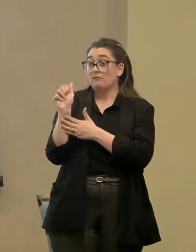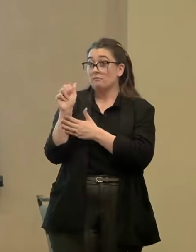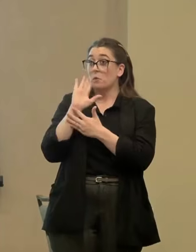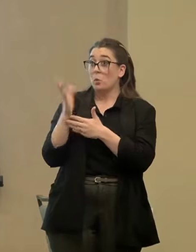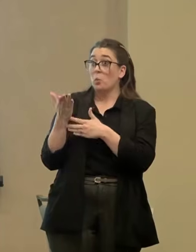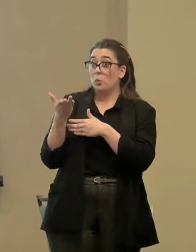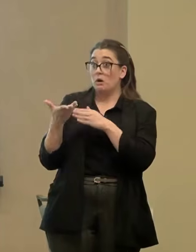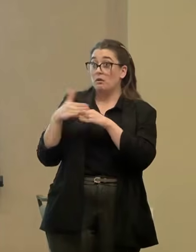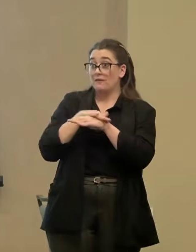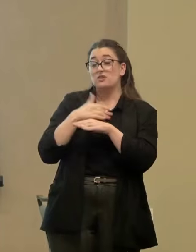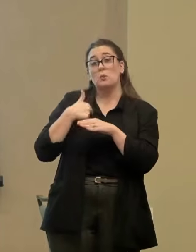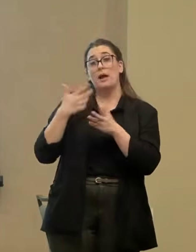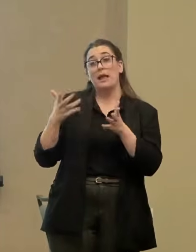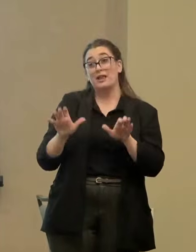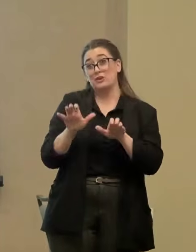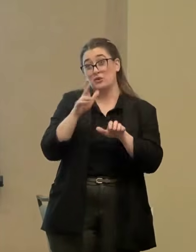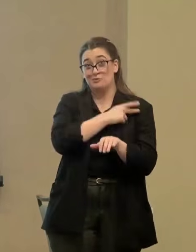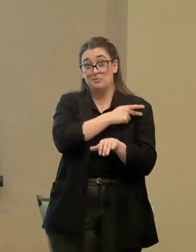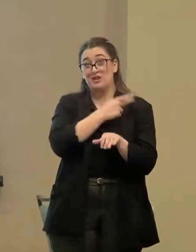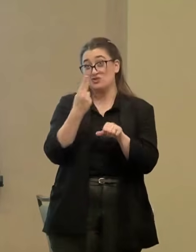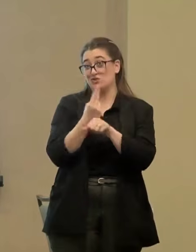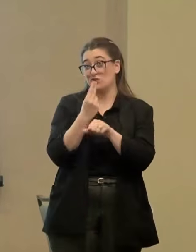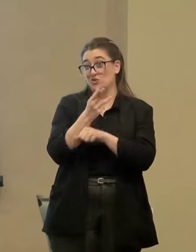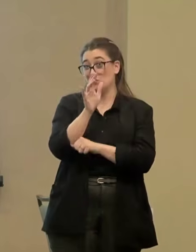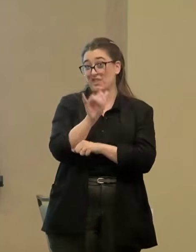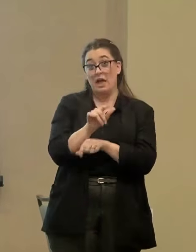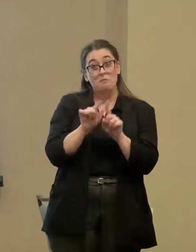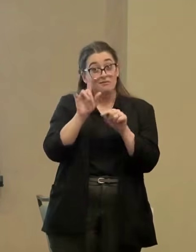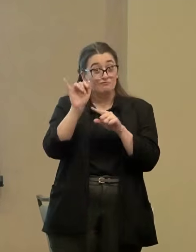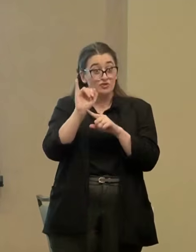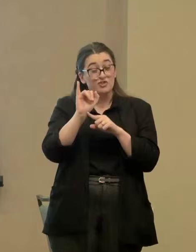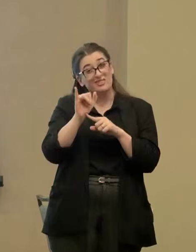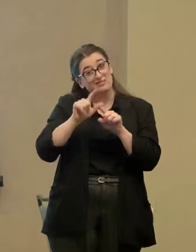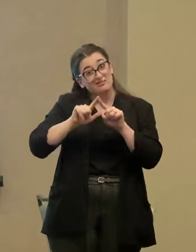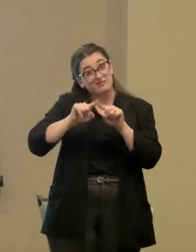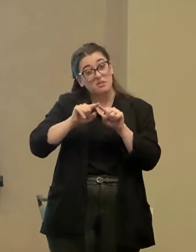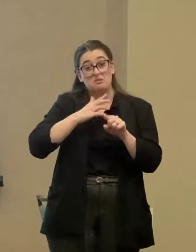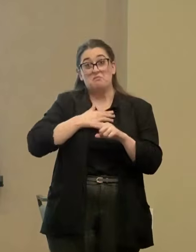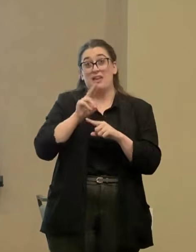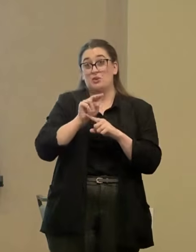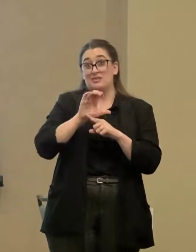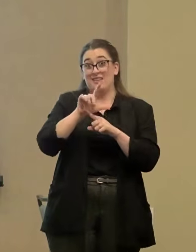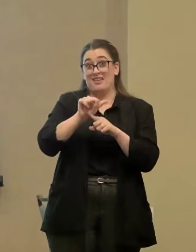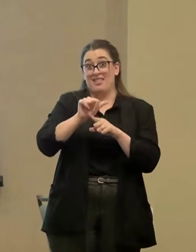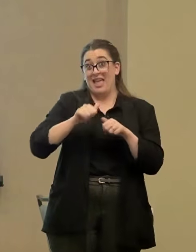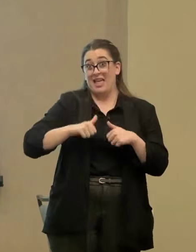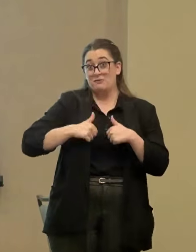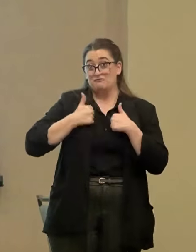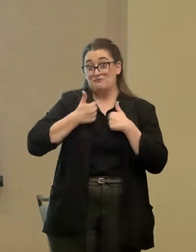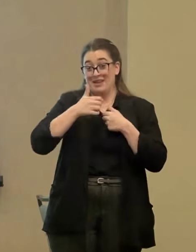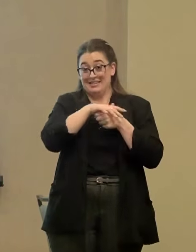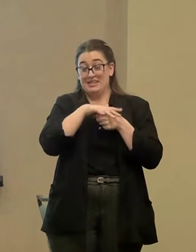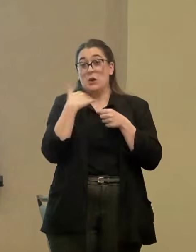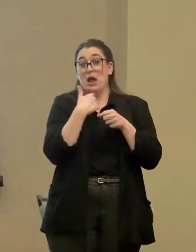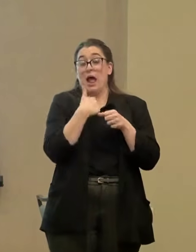my patients to utilize that, but it does depend on your insurance. Like part of my UCLA residency, we trained at the VA, the